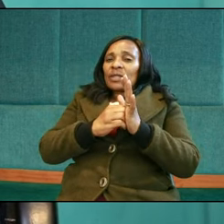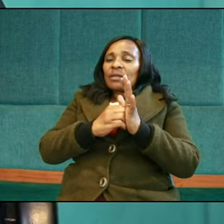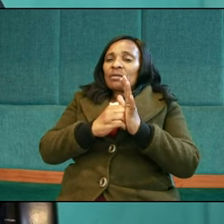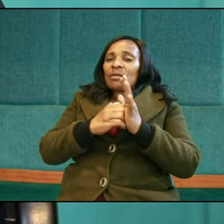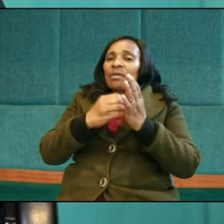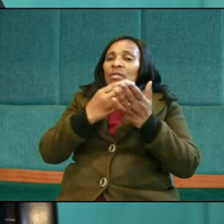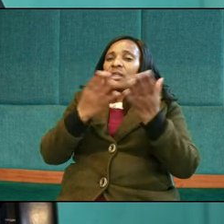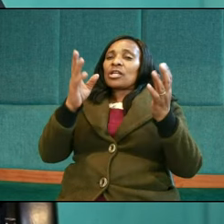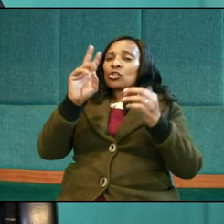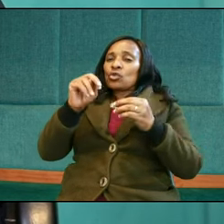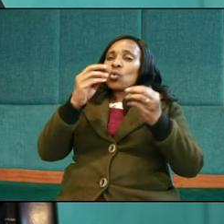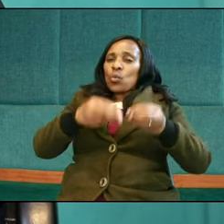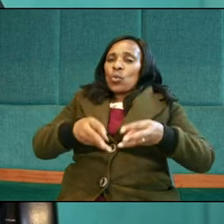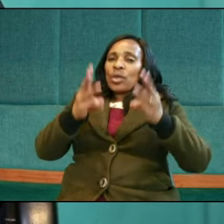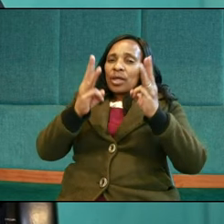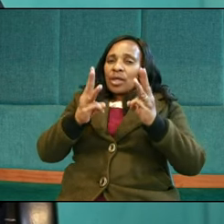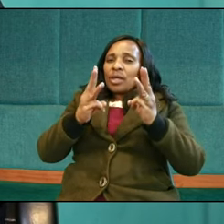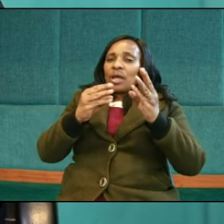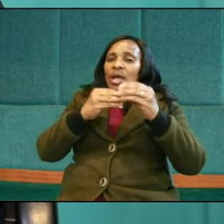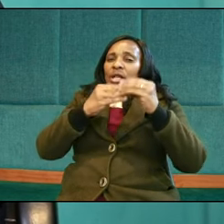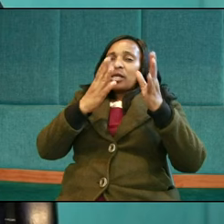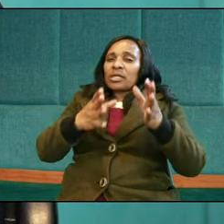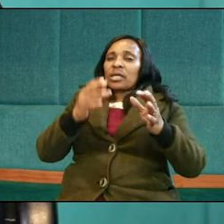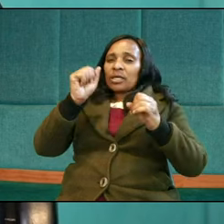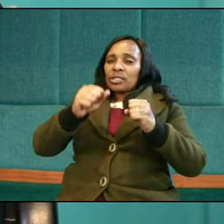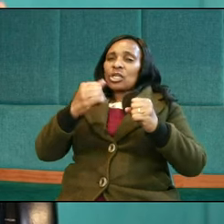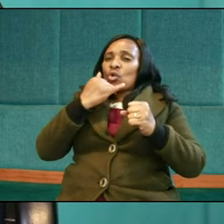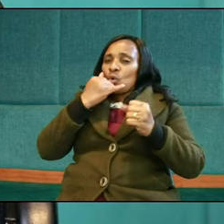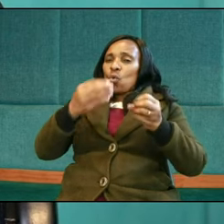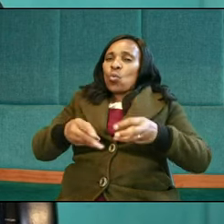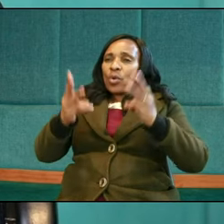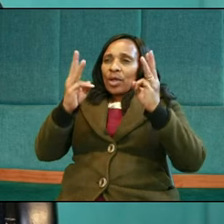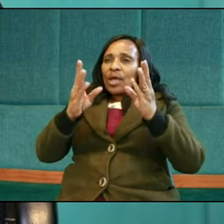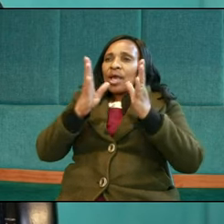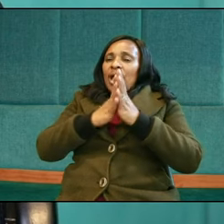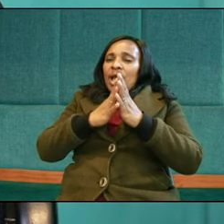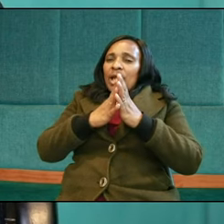there is no way a leader will lead in the wrong way